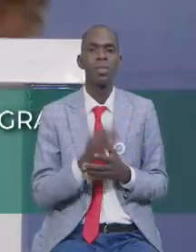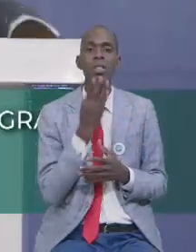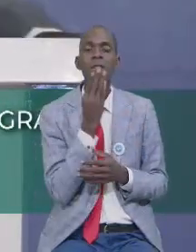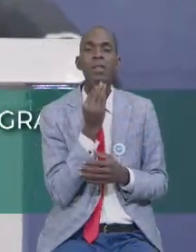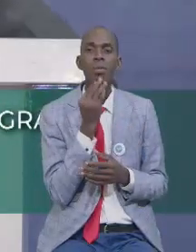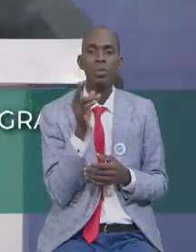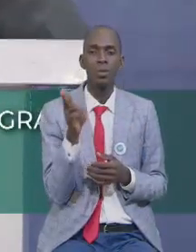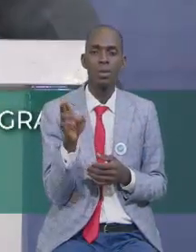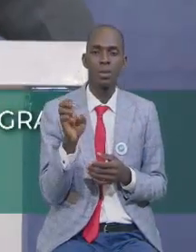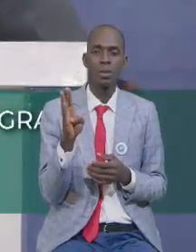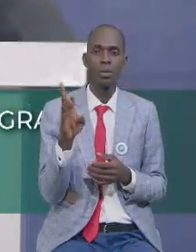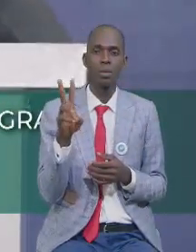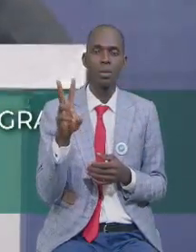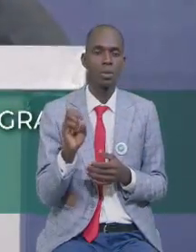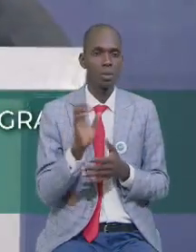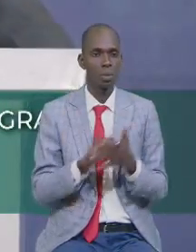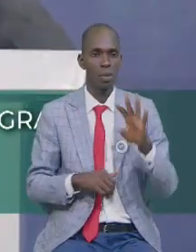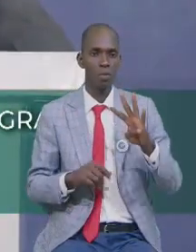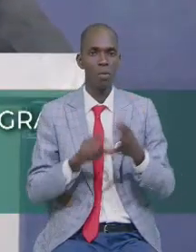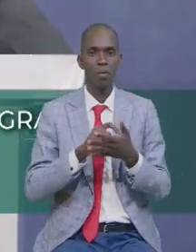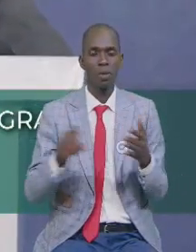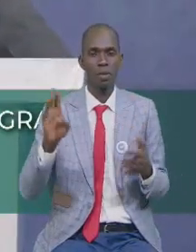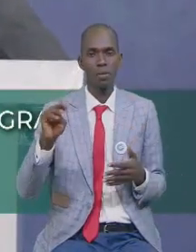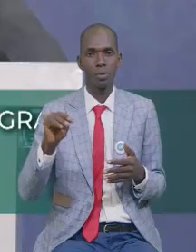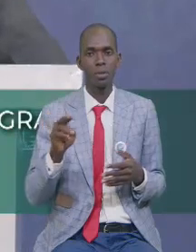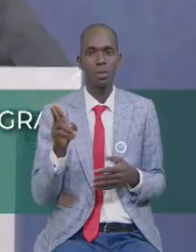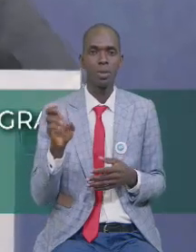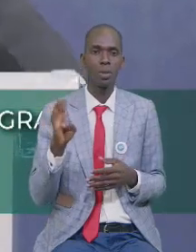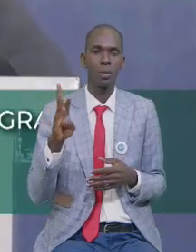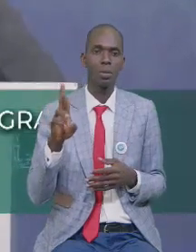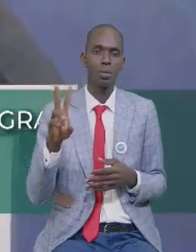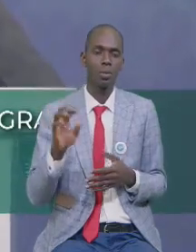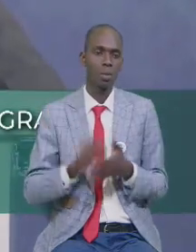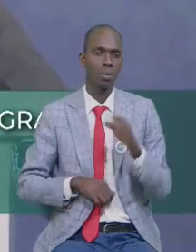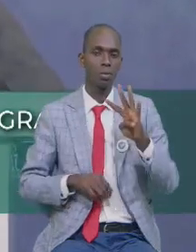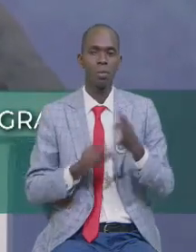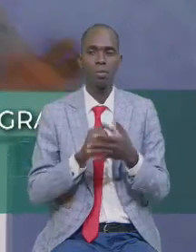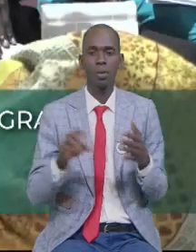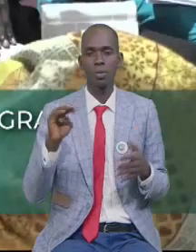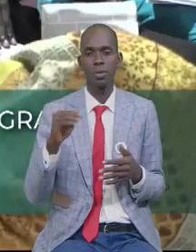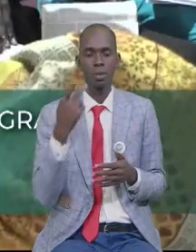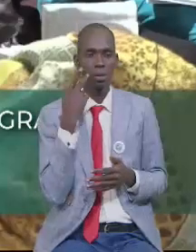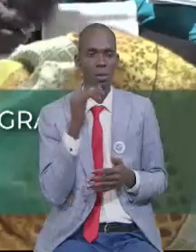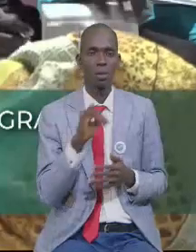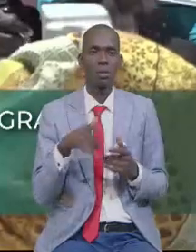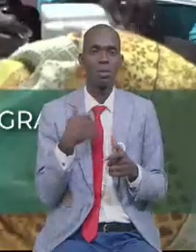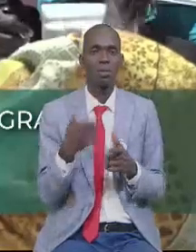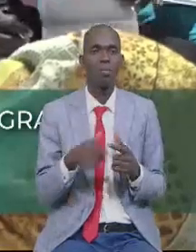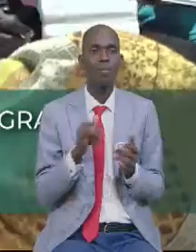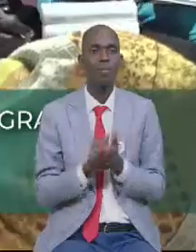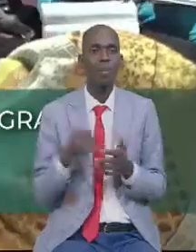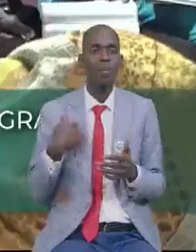chapter 4, reading from verse 14, seeing then that we